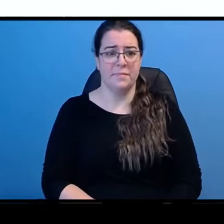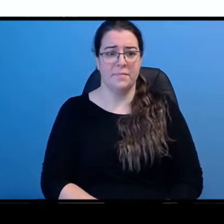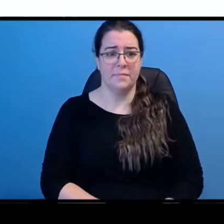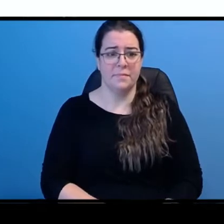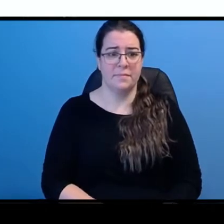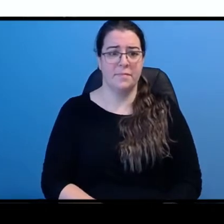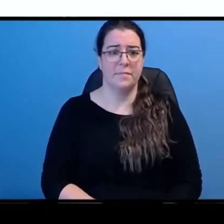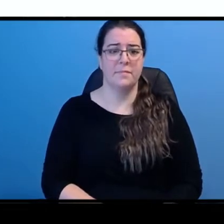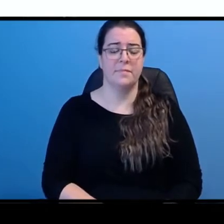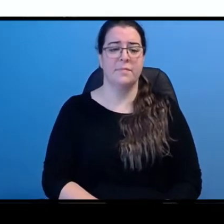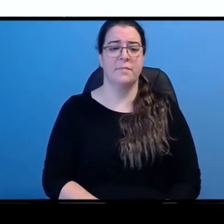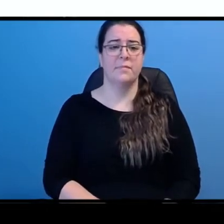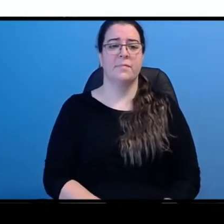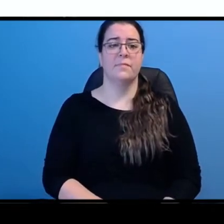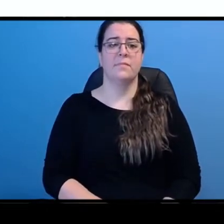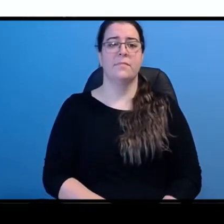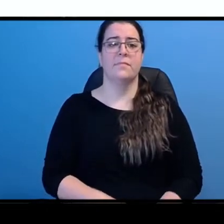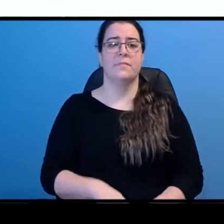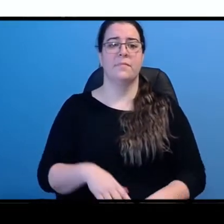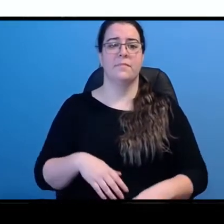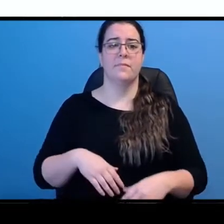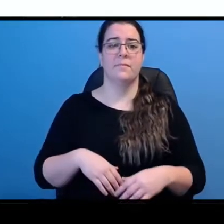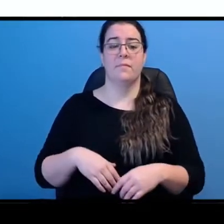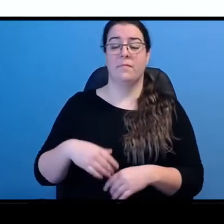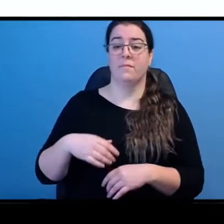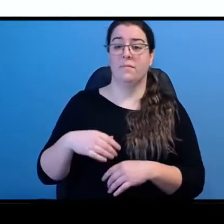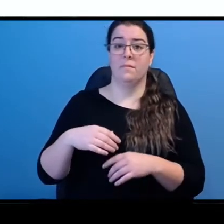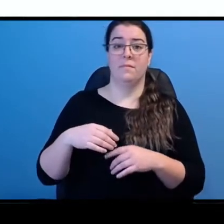similar criteria for research and creation,